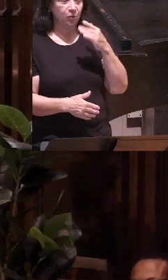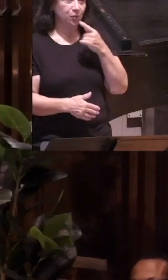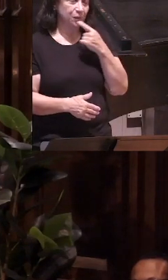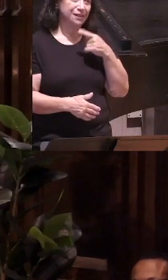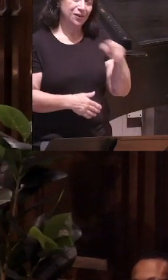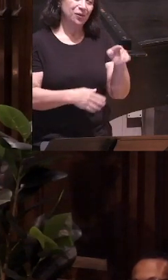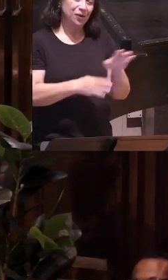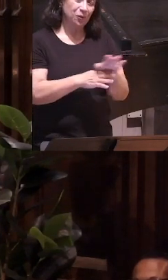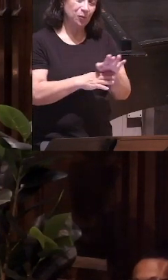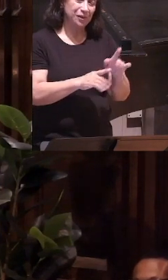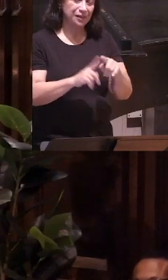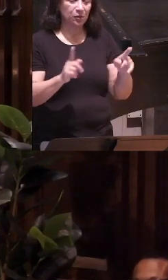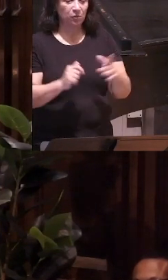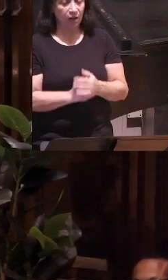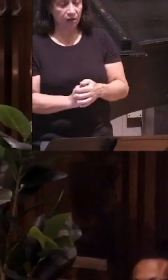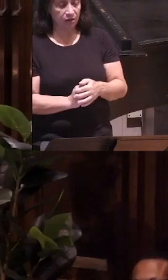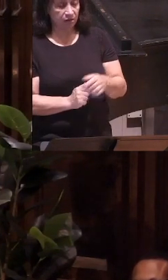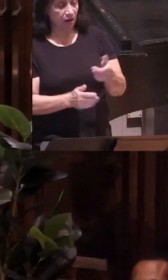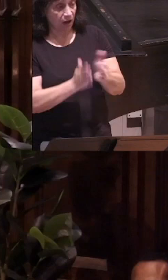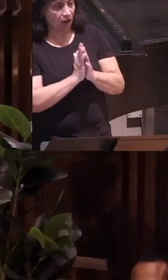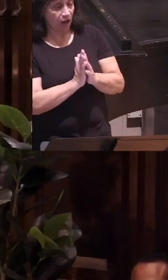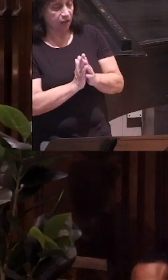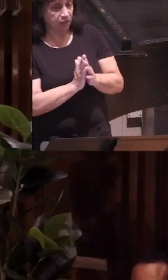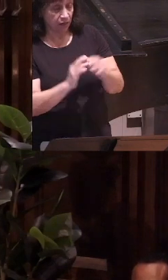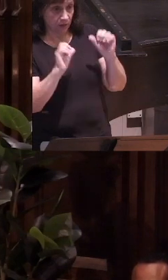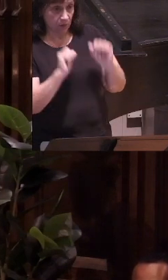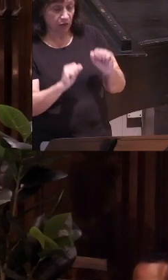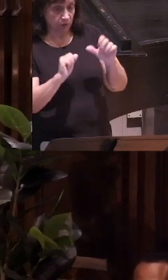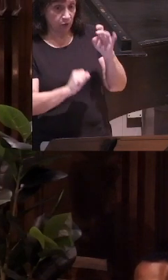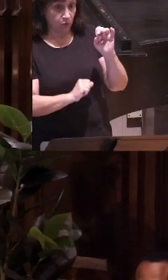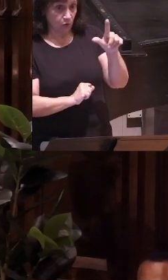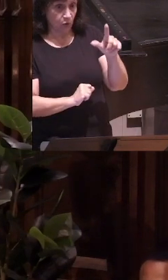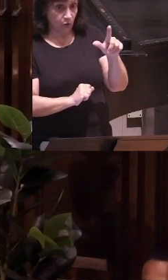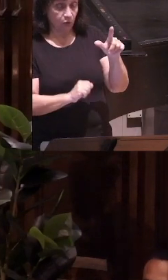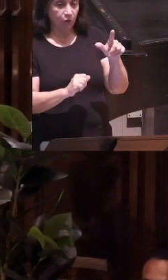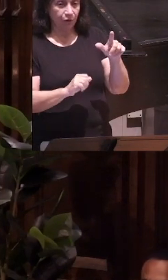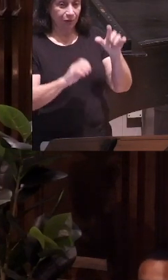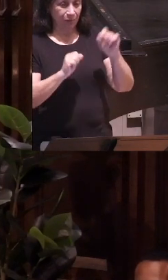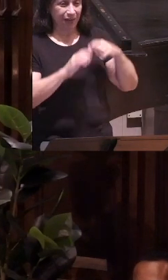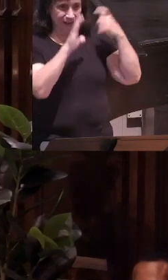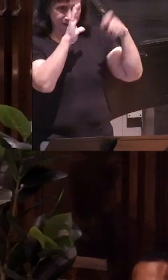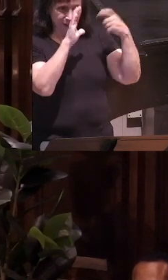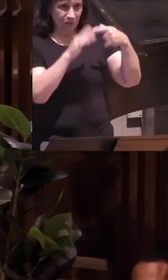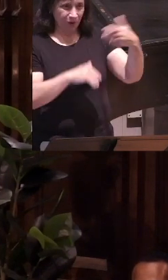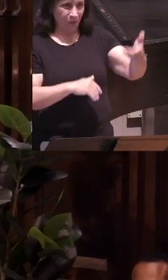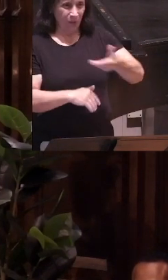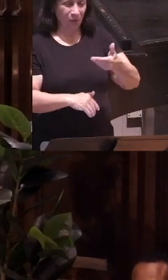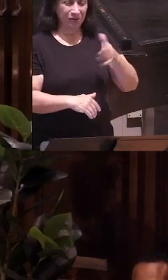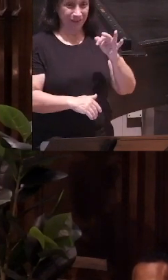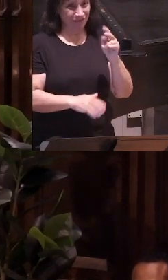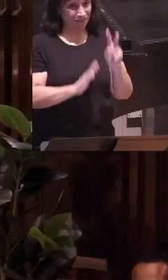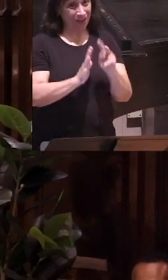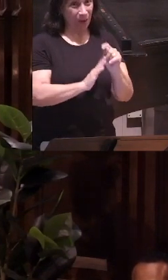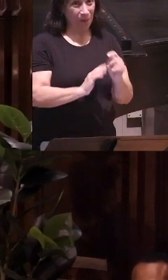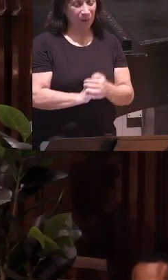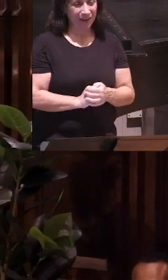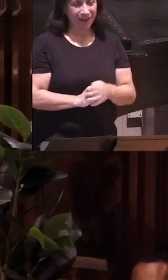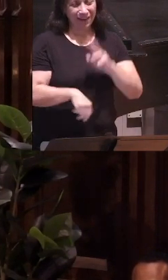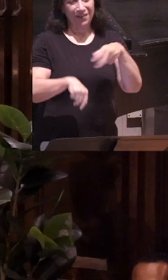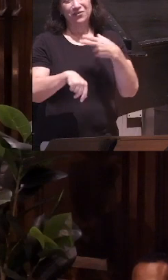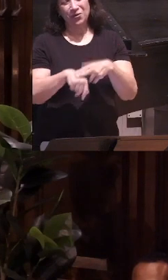I said, would it be possible for Earl to be the on-camera host of the video? And of course it